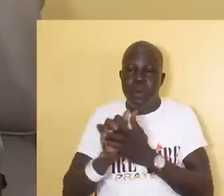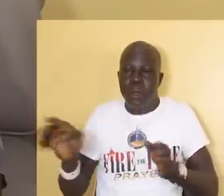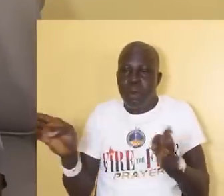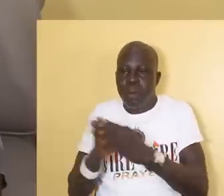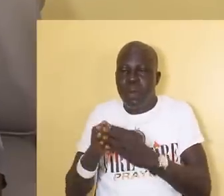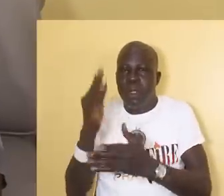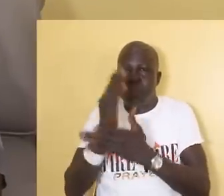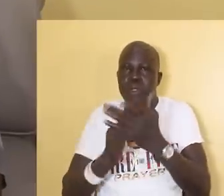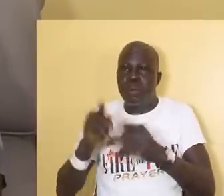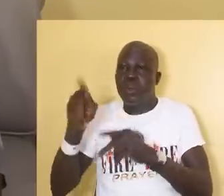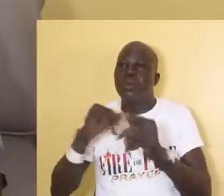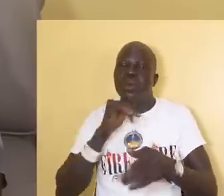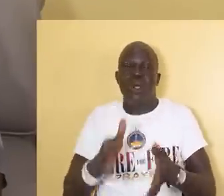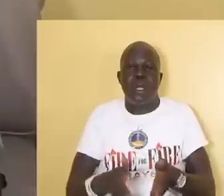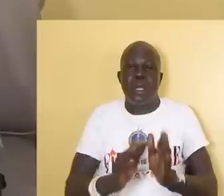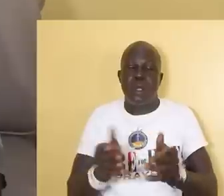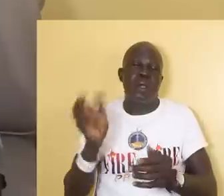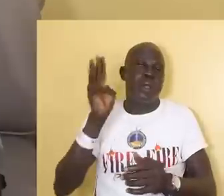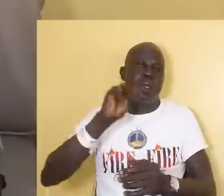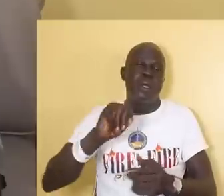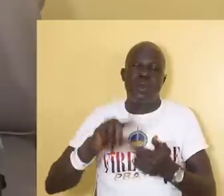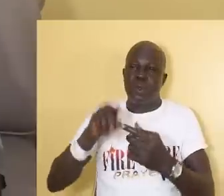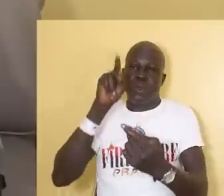people. He did not allow them to touch him